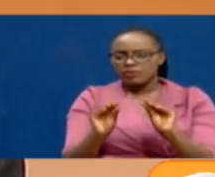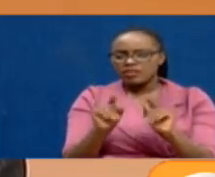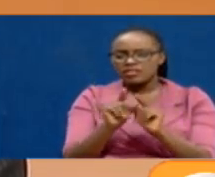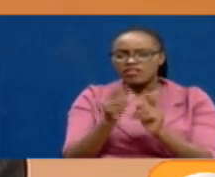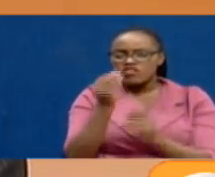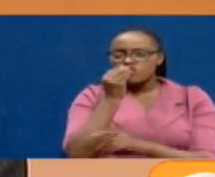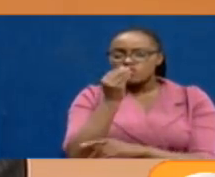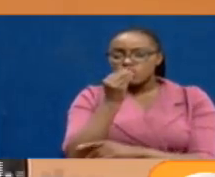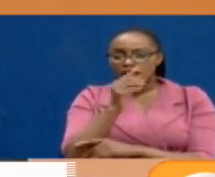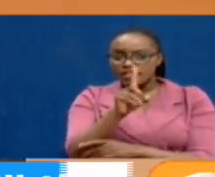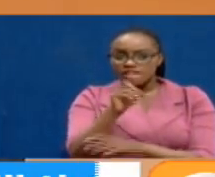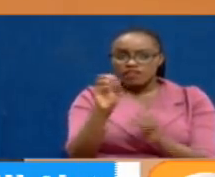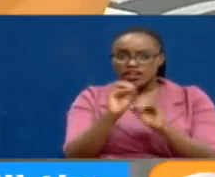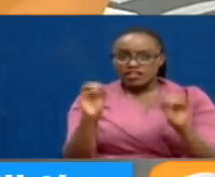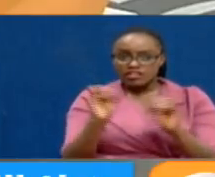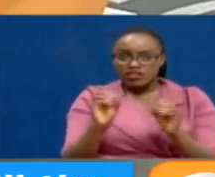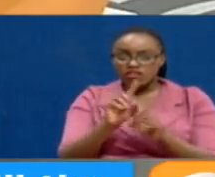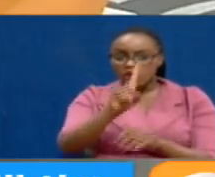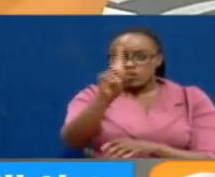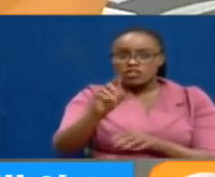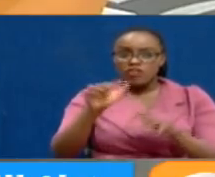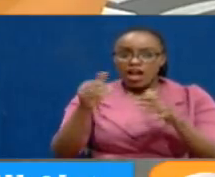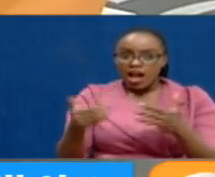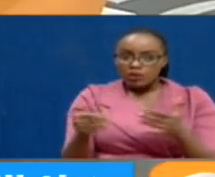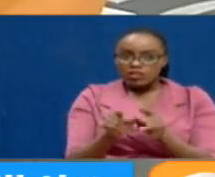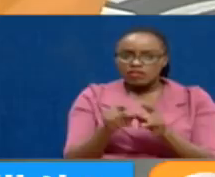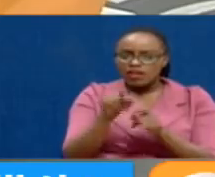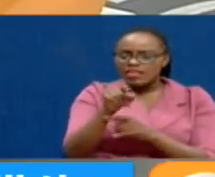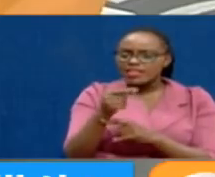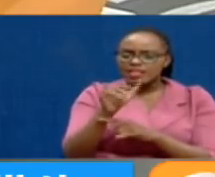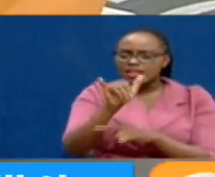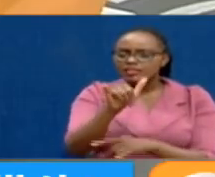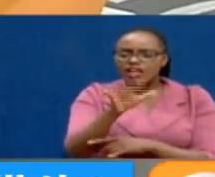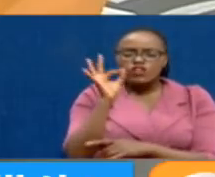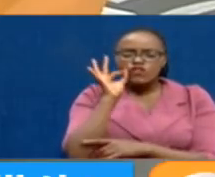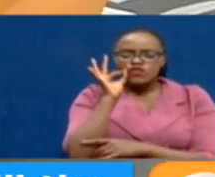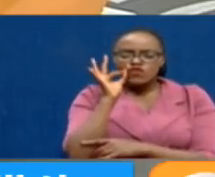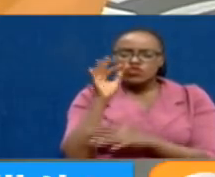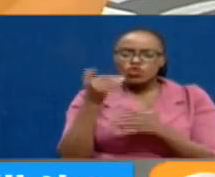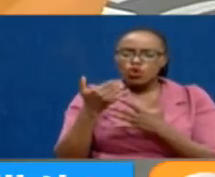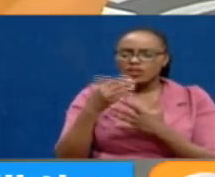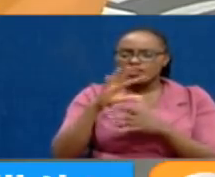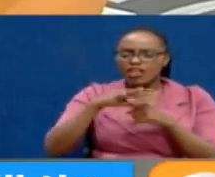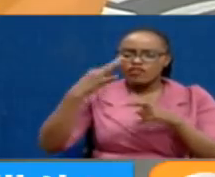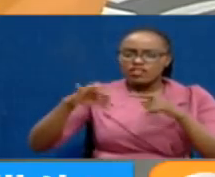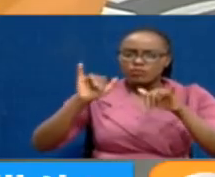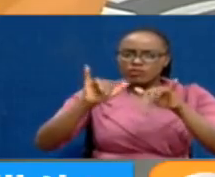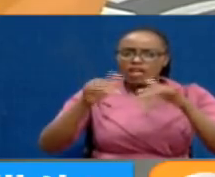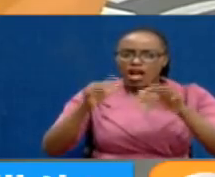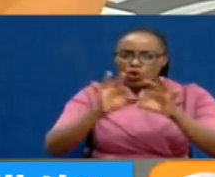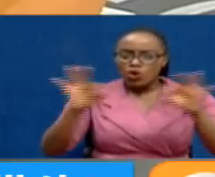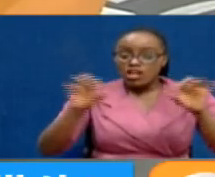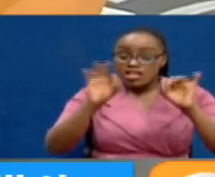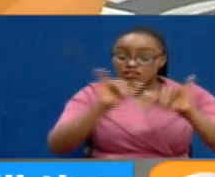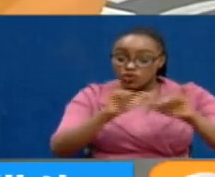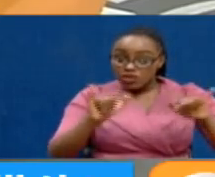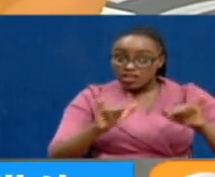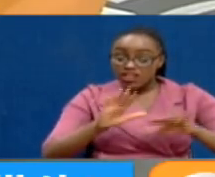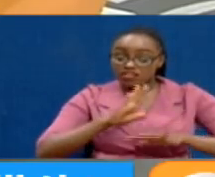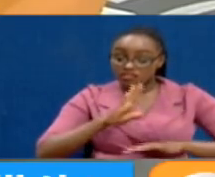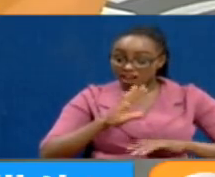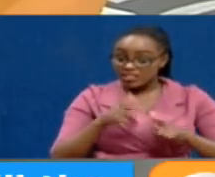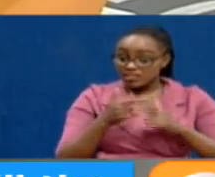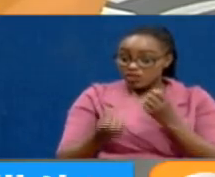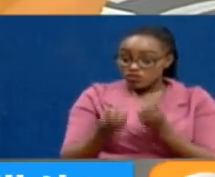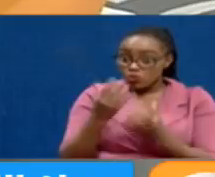not eating the virus. There was actually that question in terms of how long does it stay on a fruit or a vegetable. Yes. Yeah. So you just, if you clean it, it's fine. If you boil